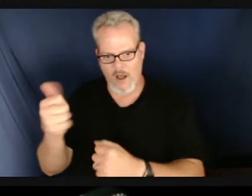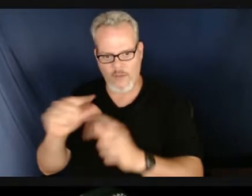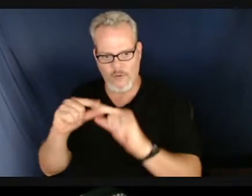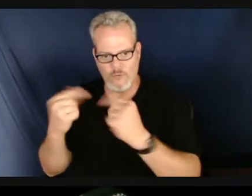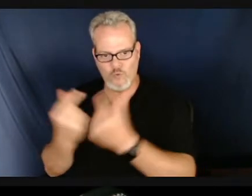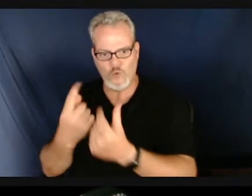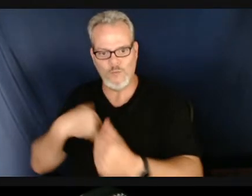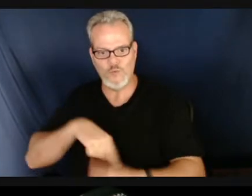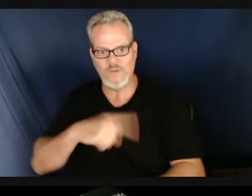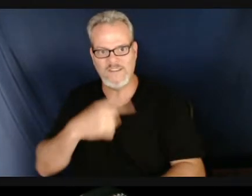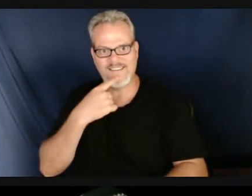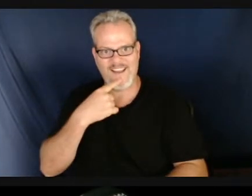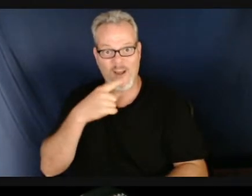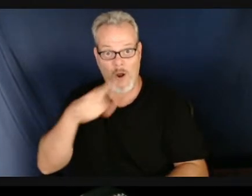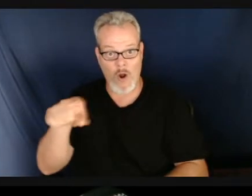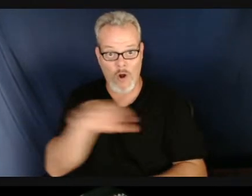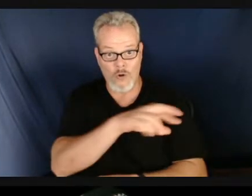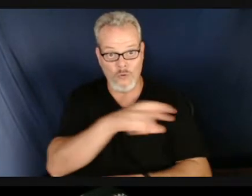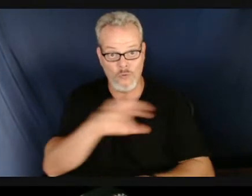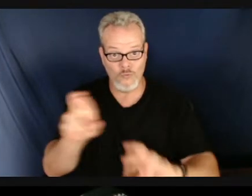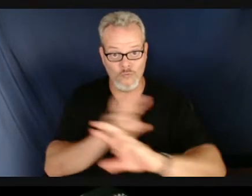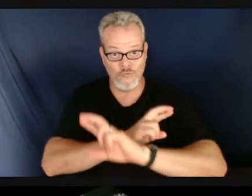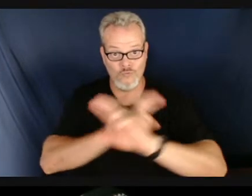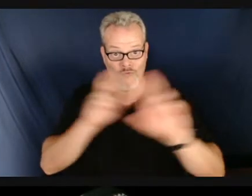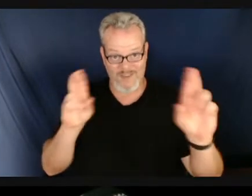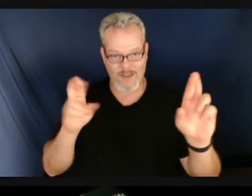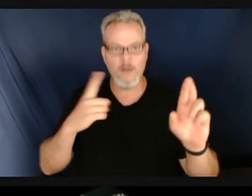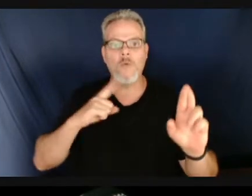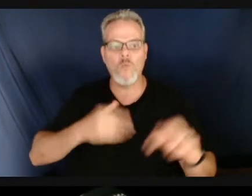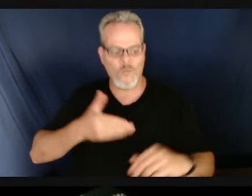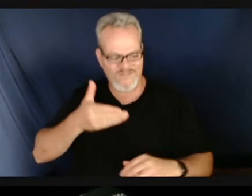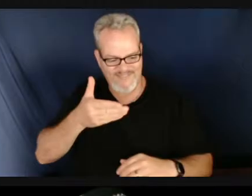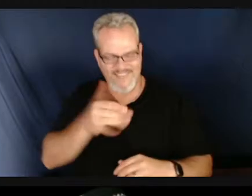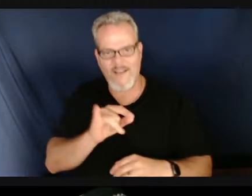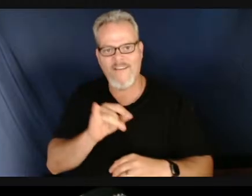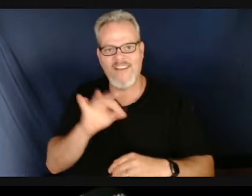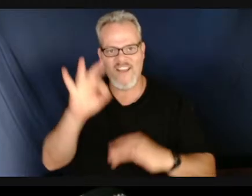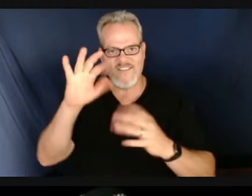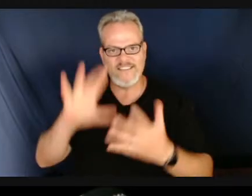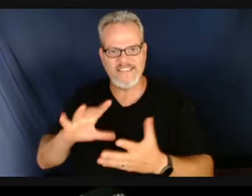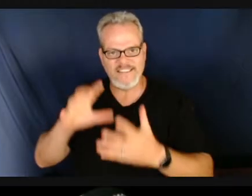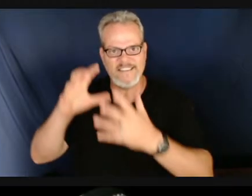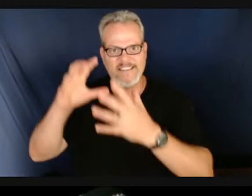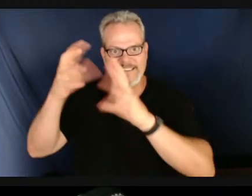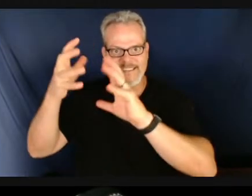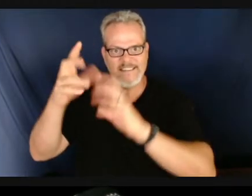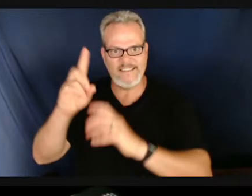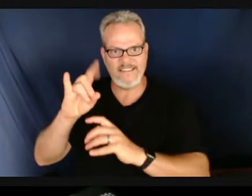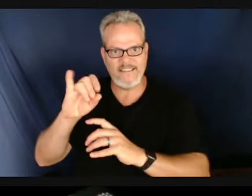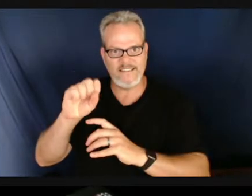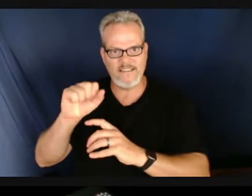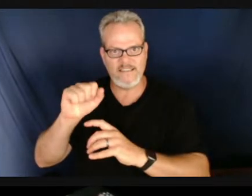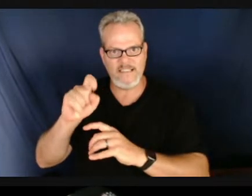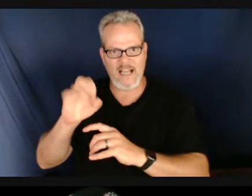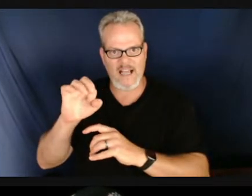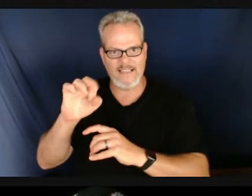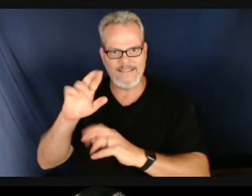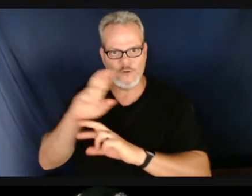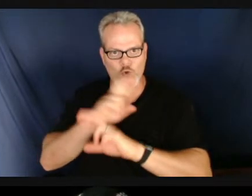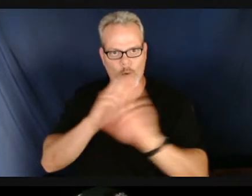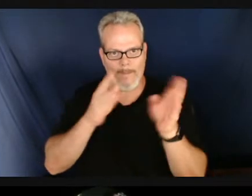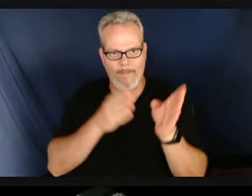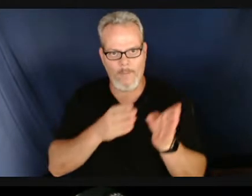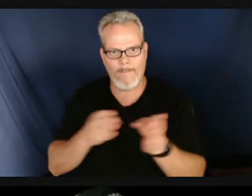ready? Who will be there when disaster strikes? It is a disaster preparedness series that we got going on.